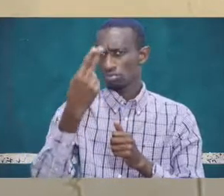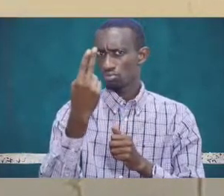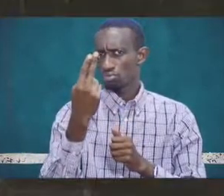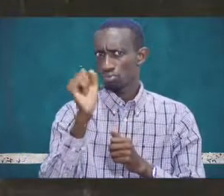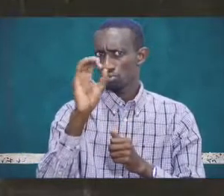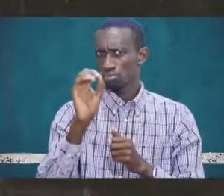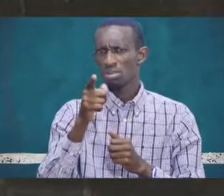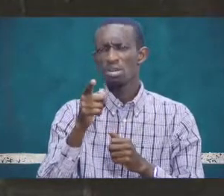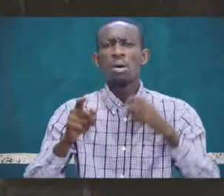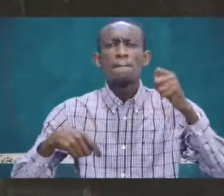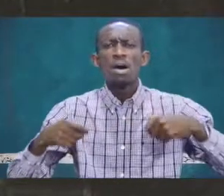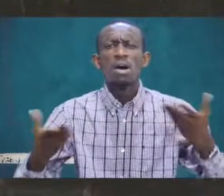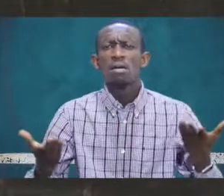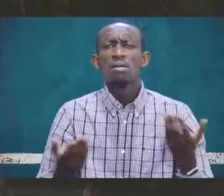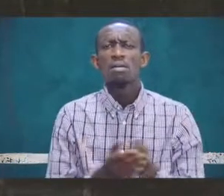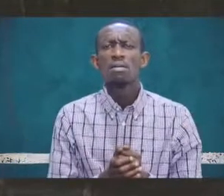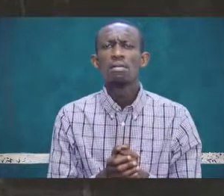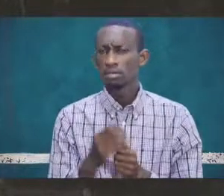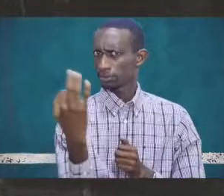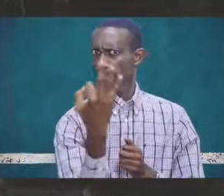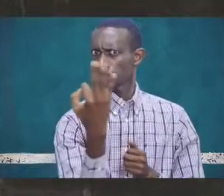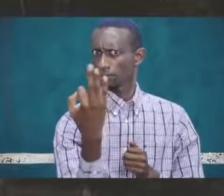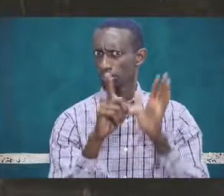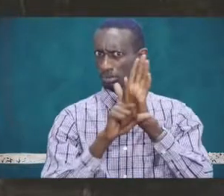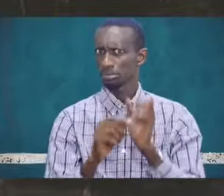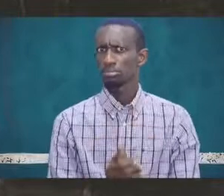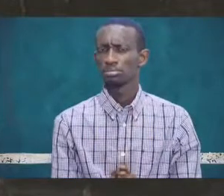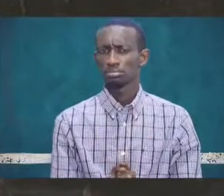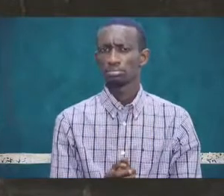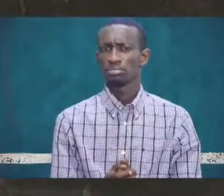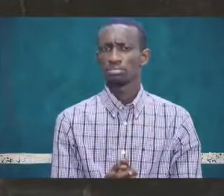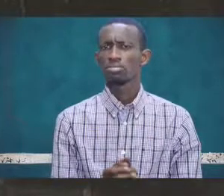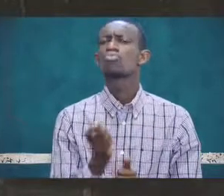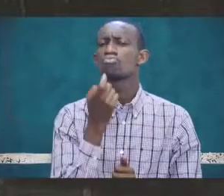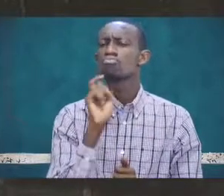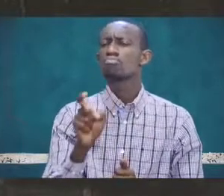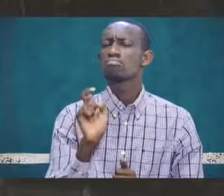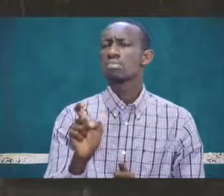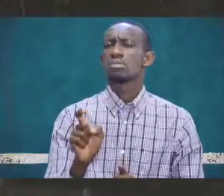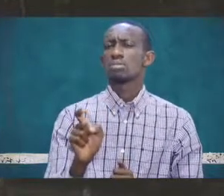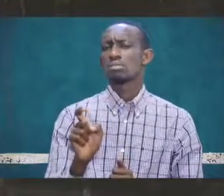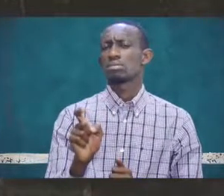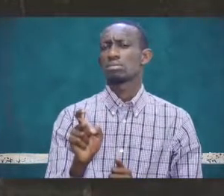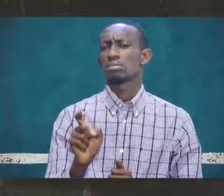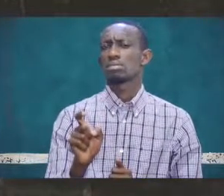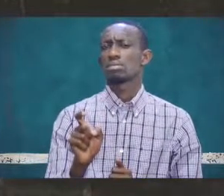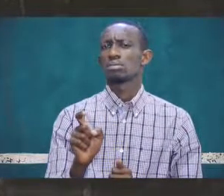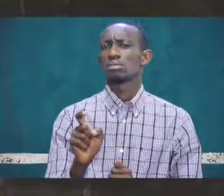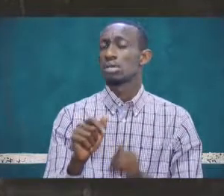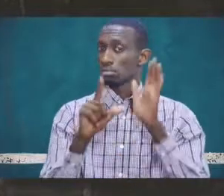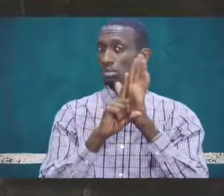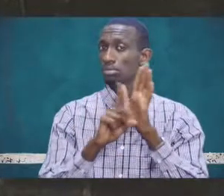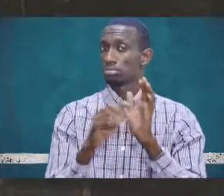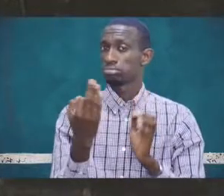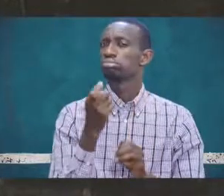How does it react? So there are three conditions which are necessary, which are required for the